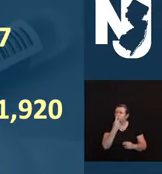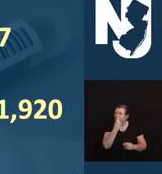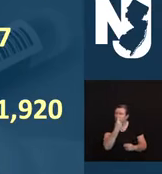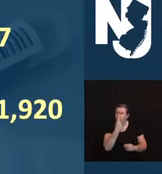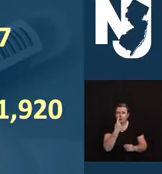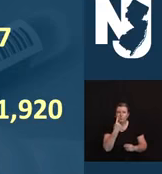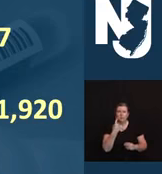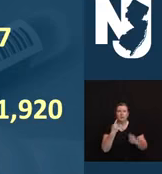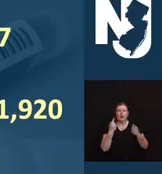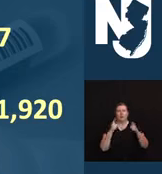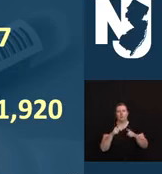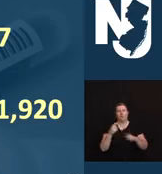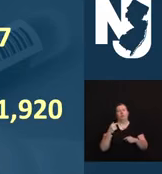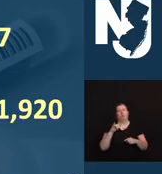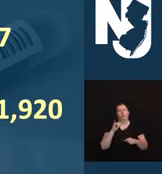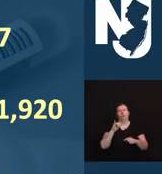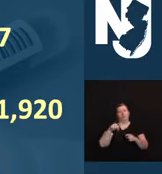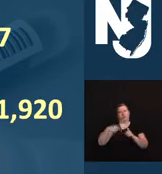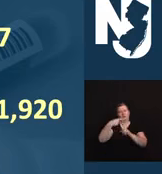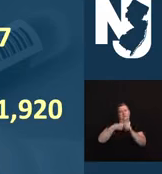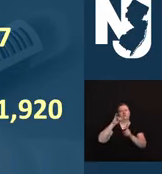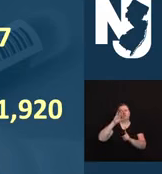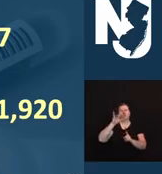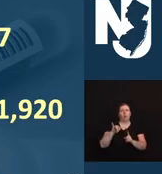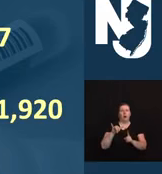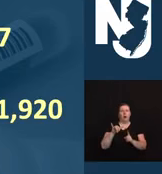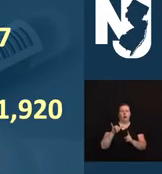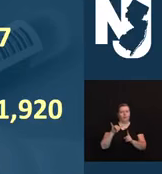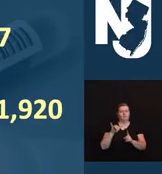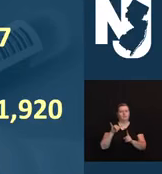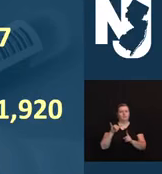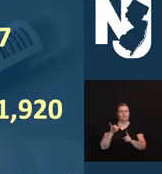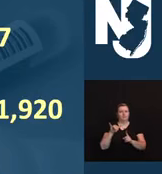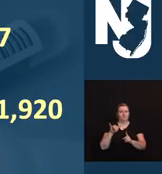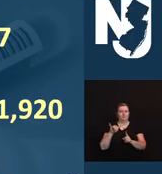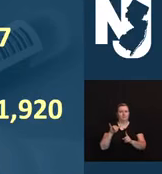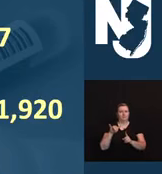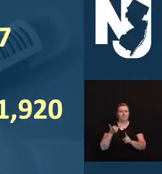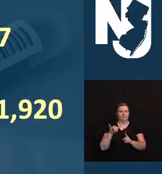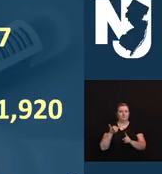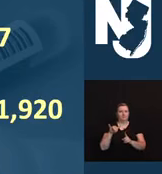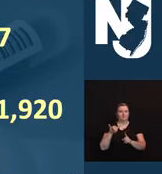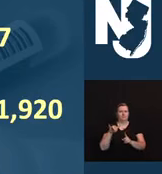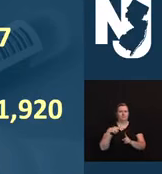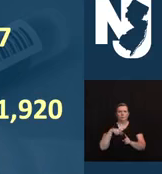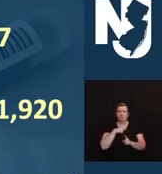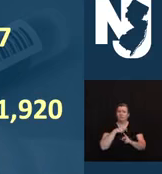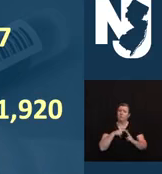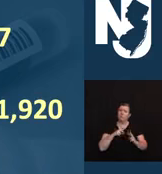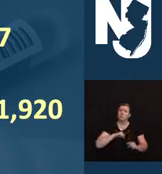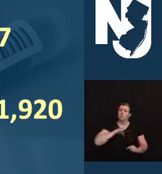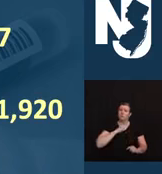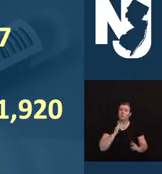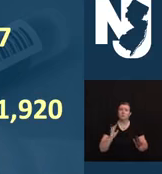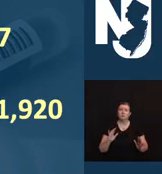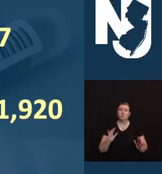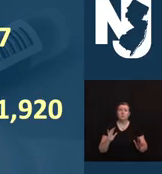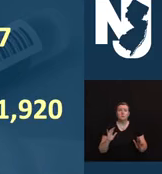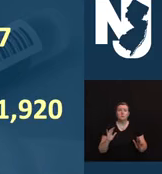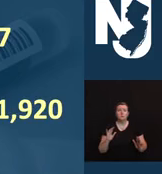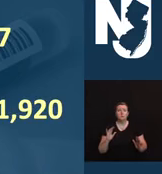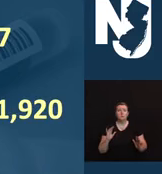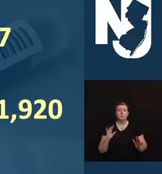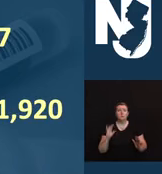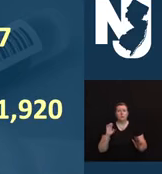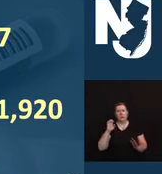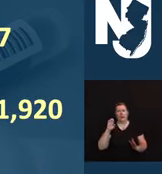more color. Again, we are incredibly proud, Ed is right in the middle of this, of the diligence with which